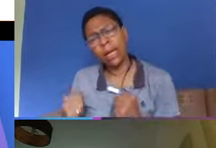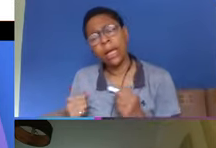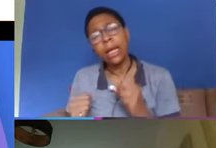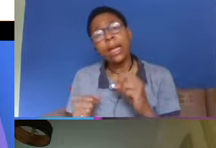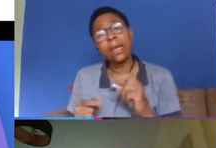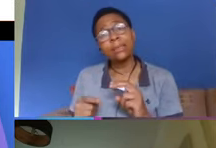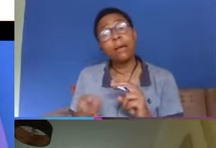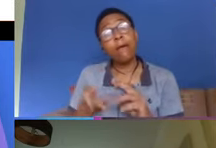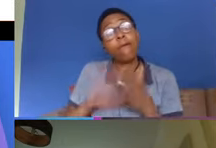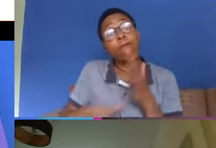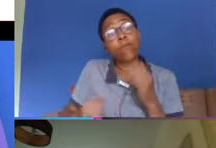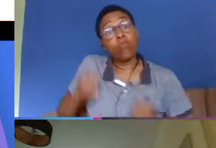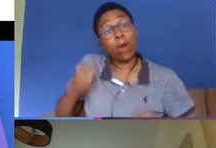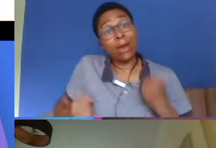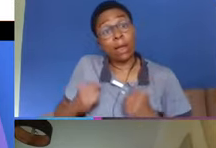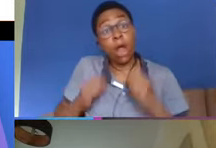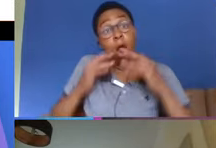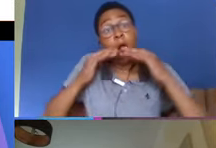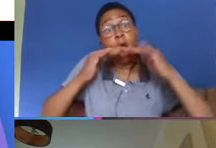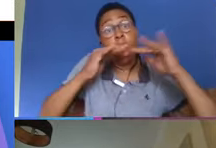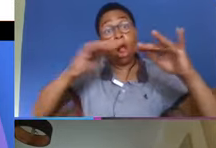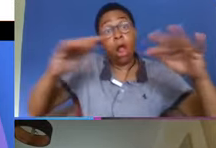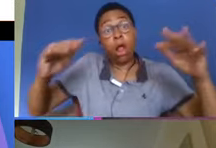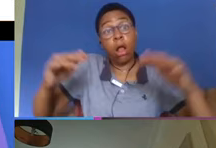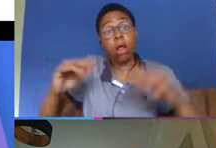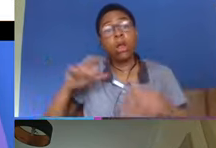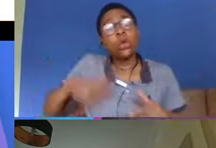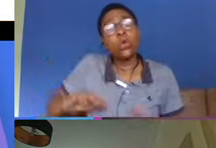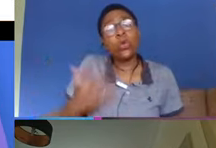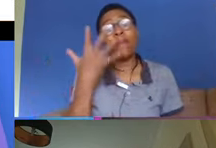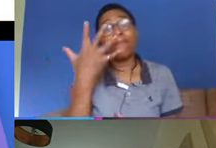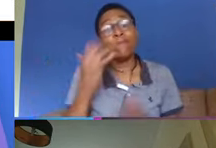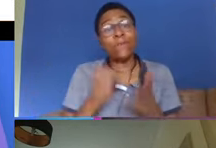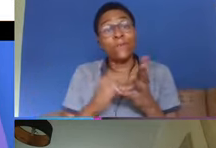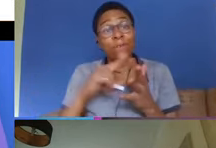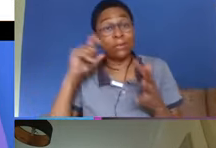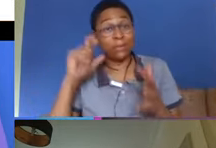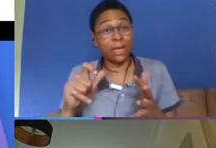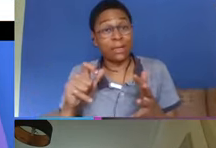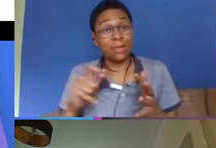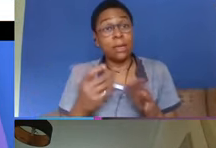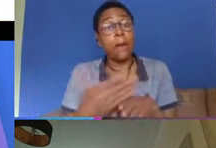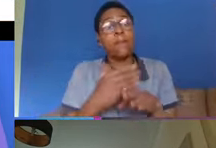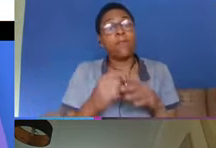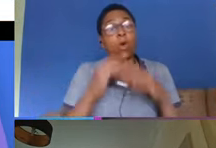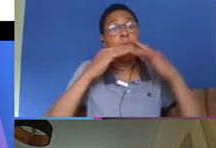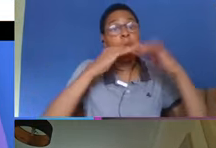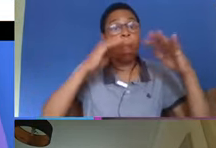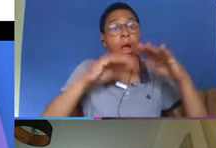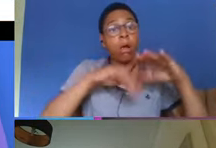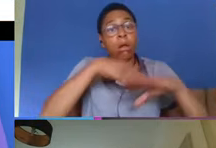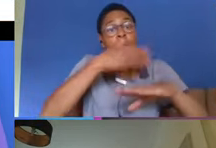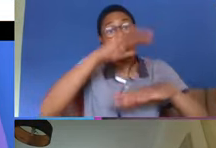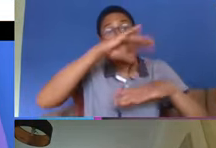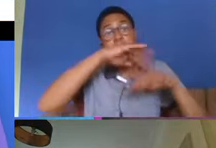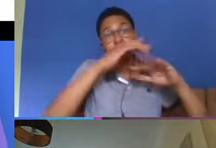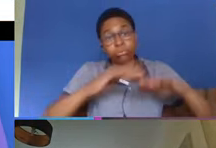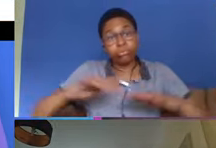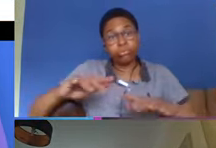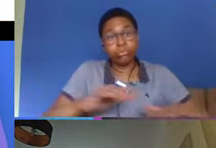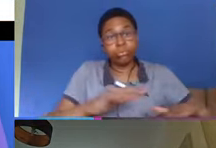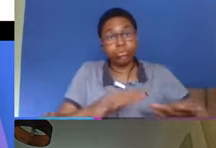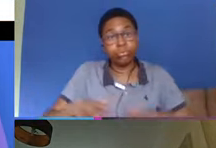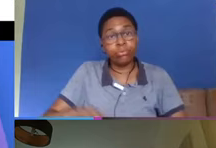floor. If I'm in a humid environment, which most dance classes are, and often they are much higher